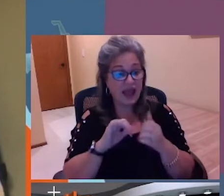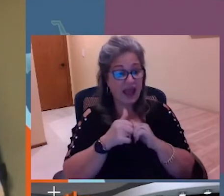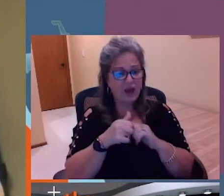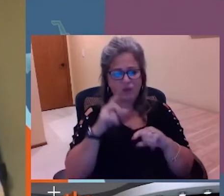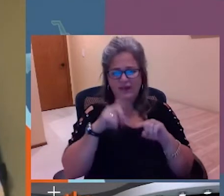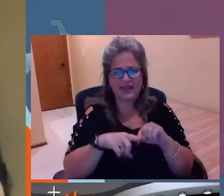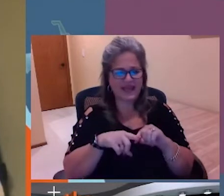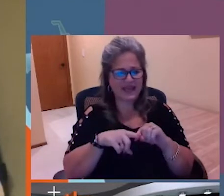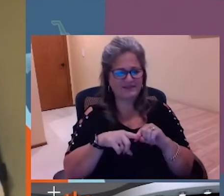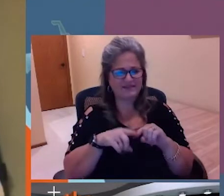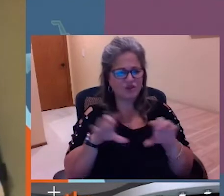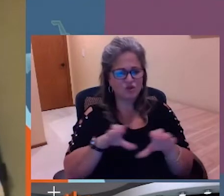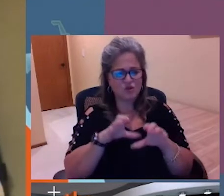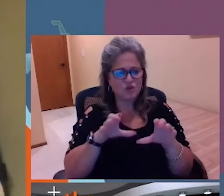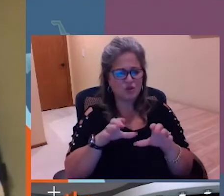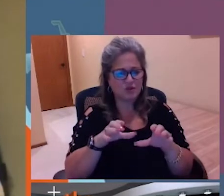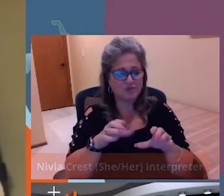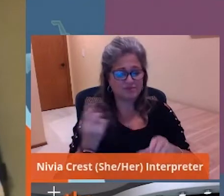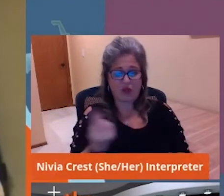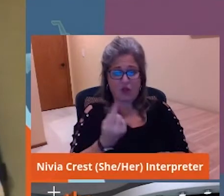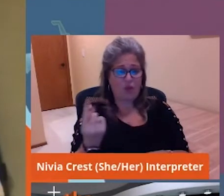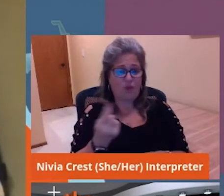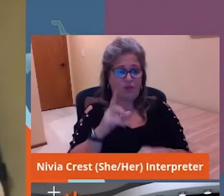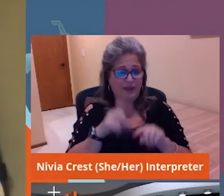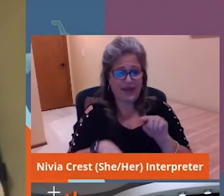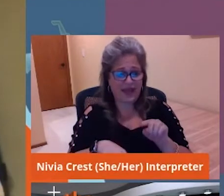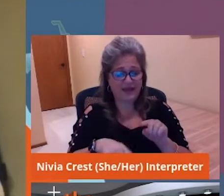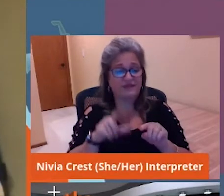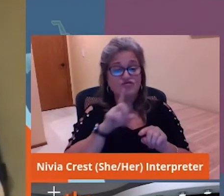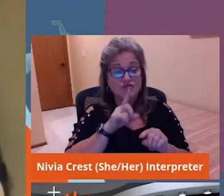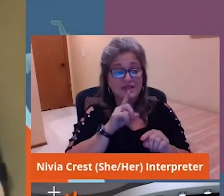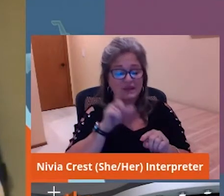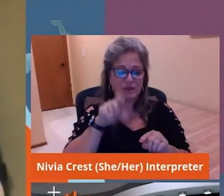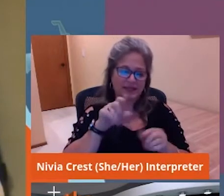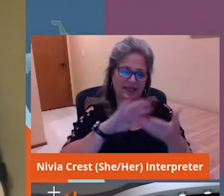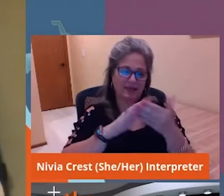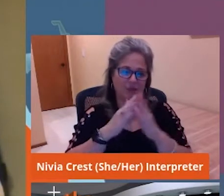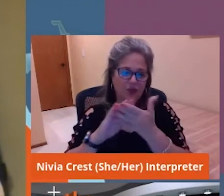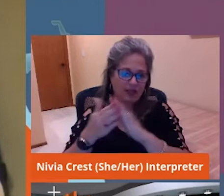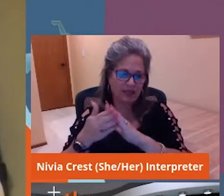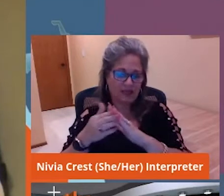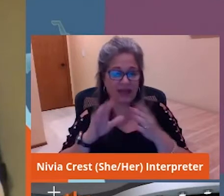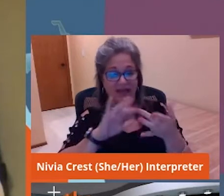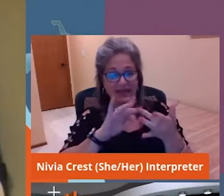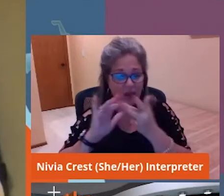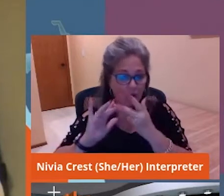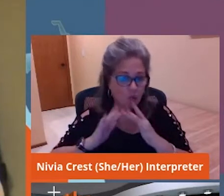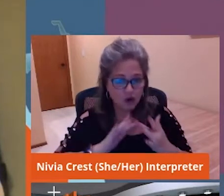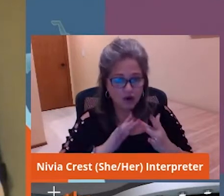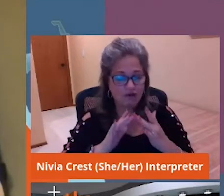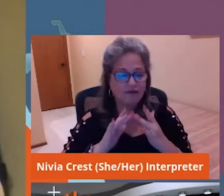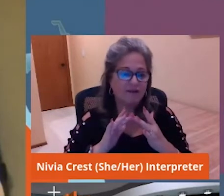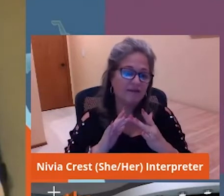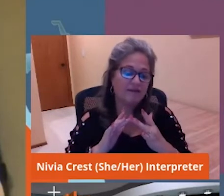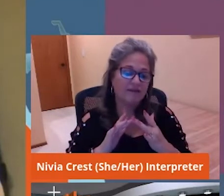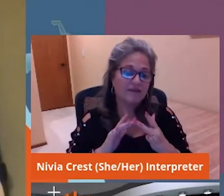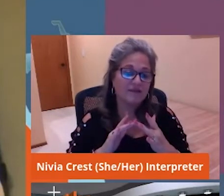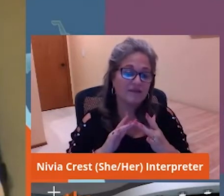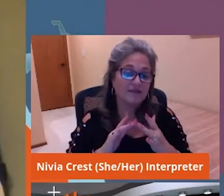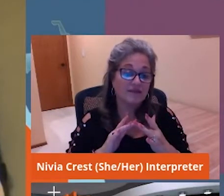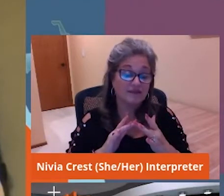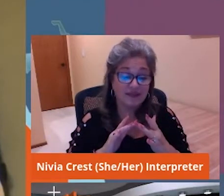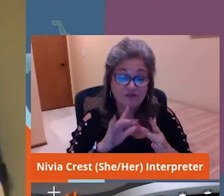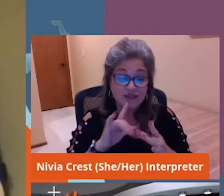do this by ourselves. It is really about community, and it's about the network, and it's about the basically the